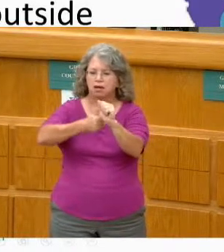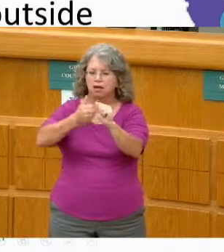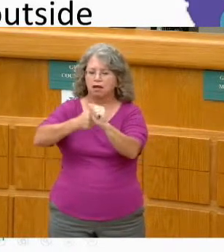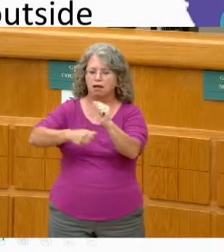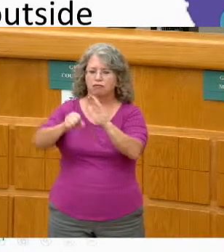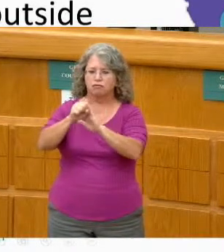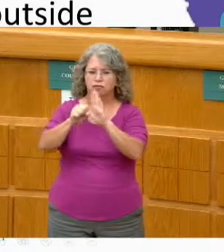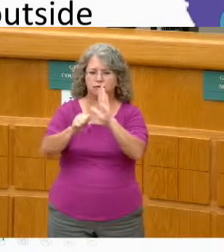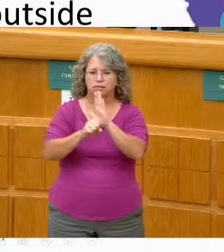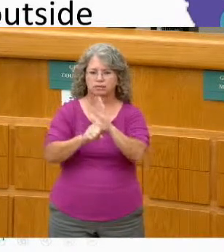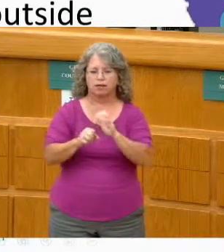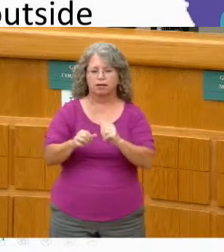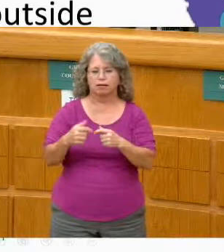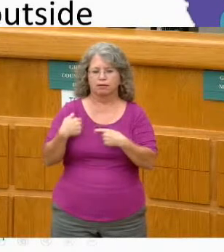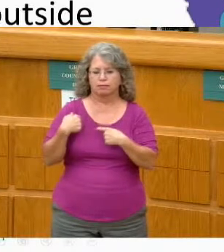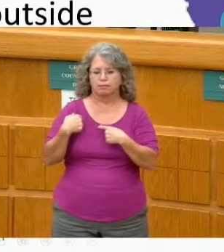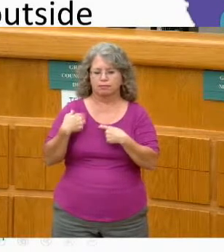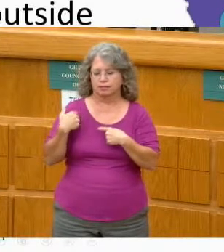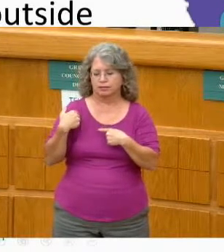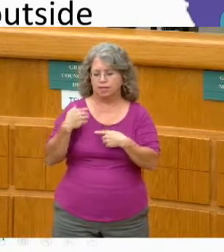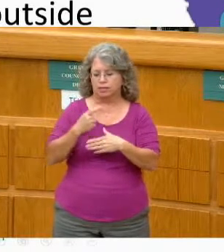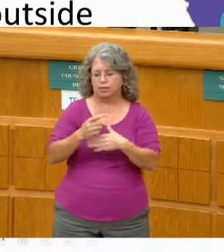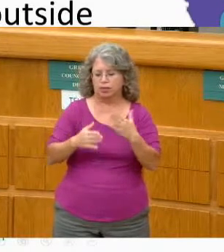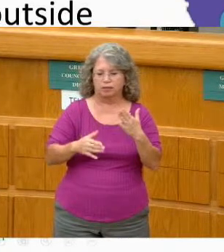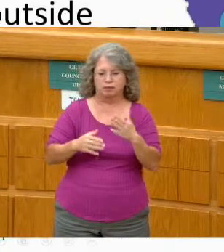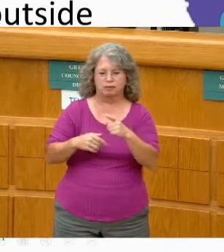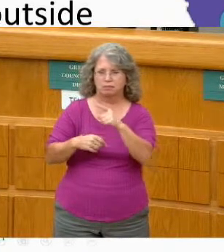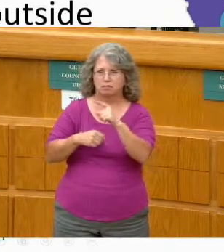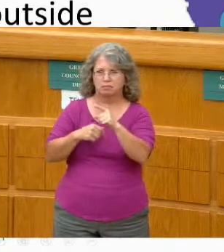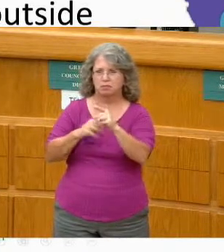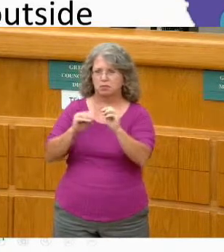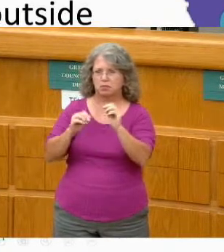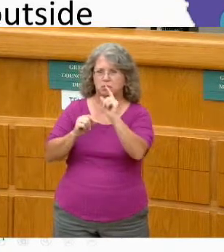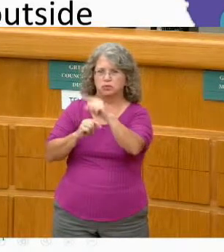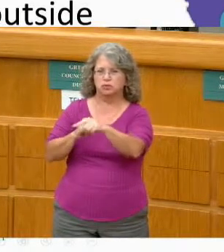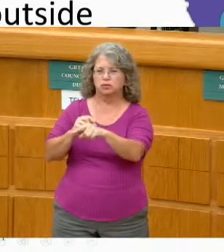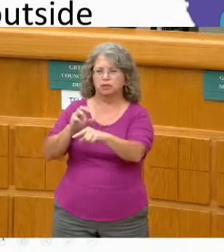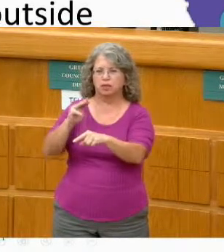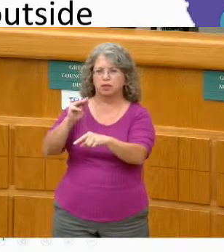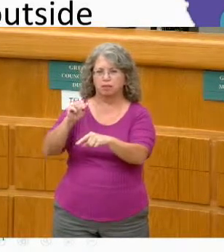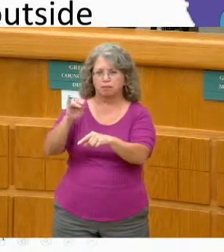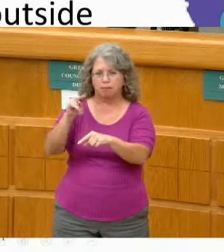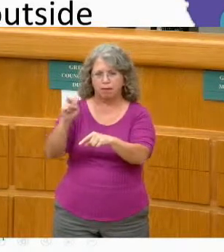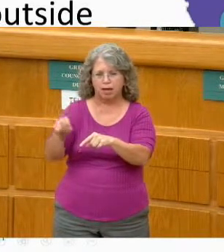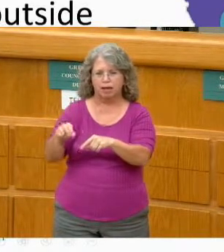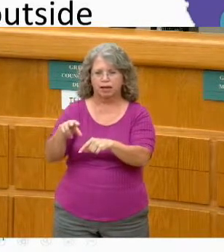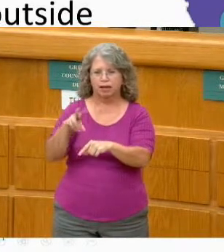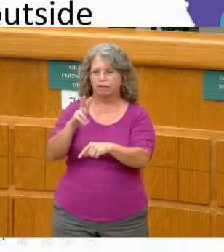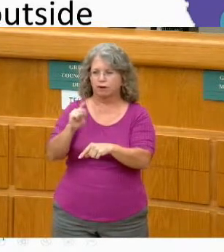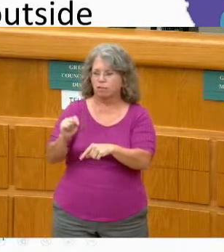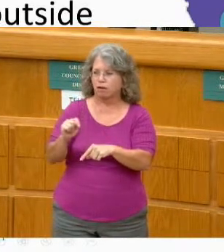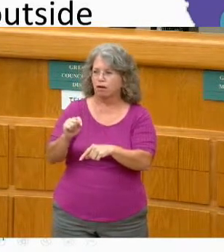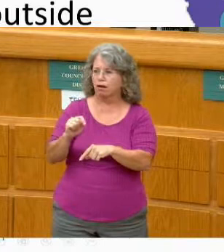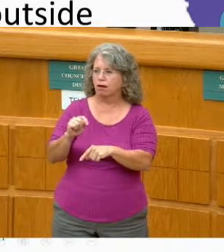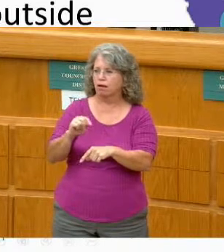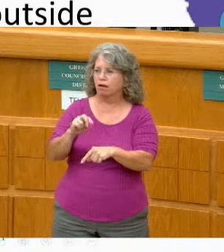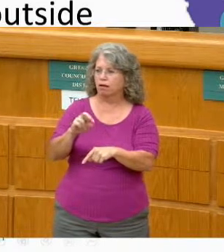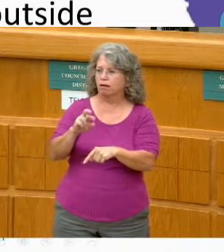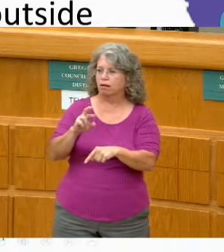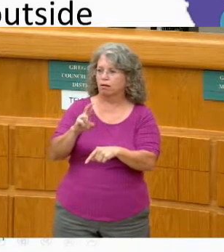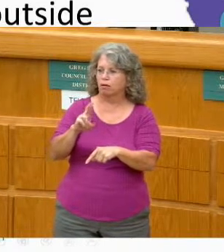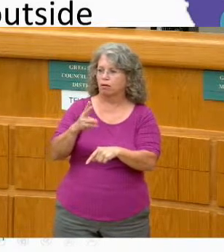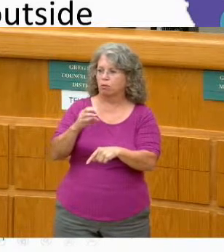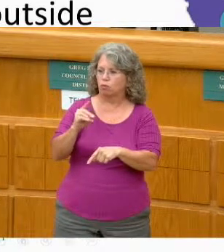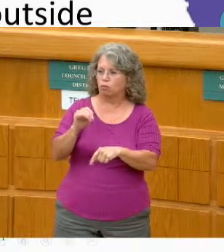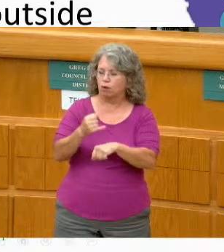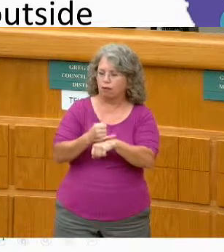single state. This past weekend, with the exception of Maine, Vermont, even Connecticut has a little bit of